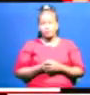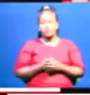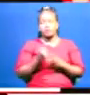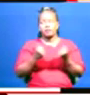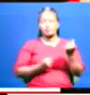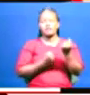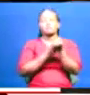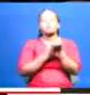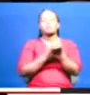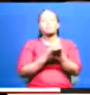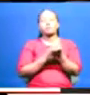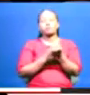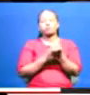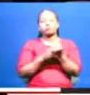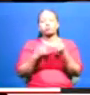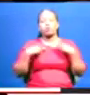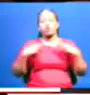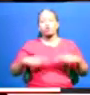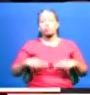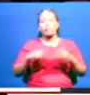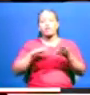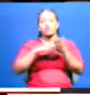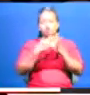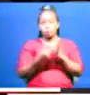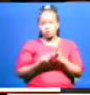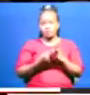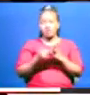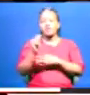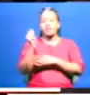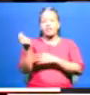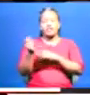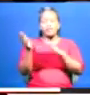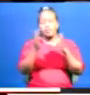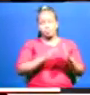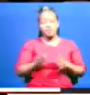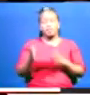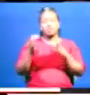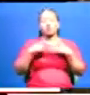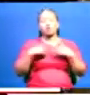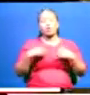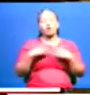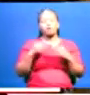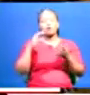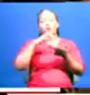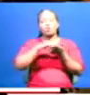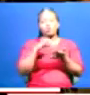resource base, Kenya is looking to bank on its geographical positioning to get ahead in